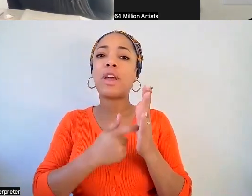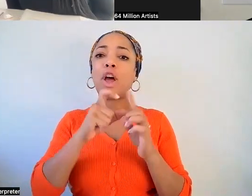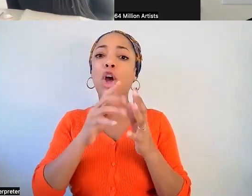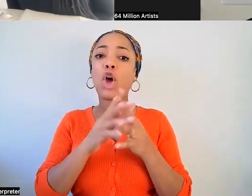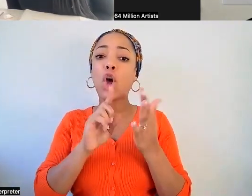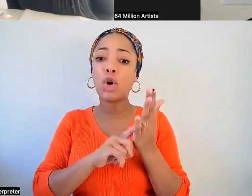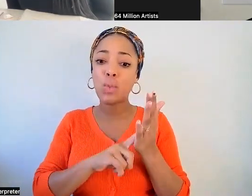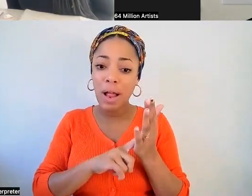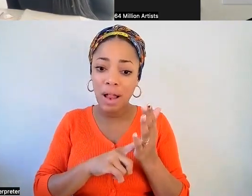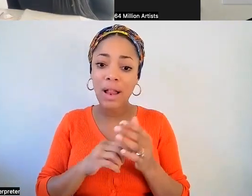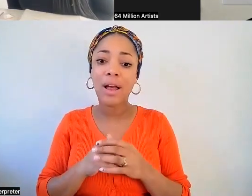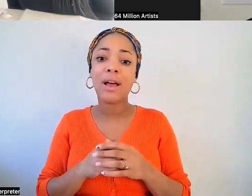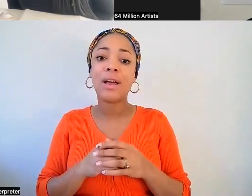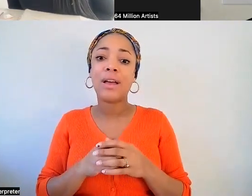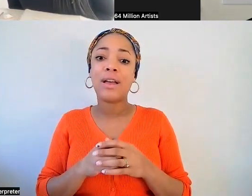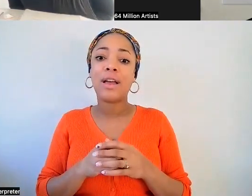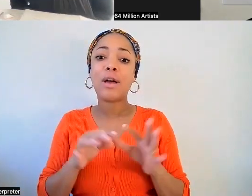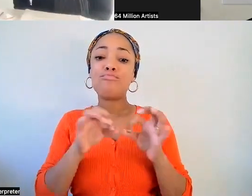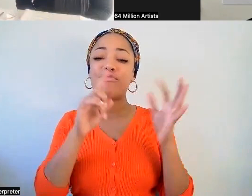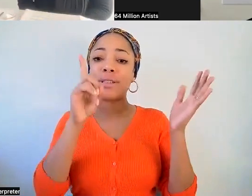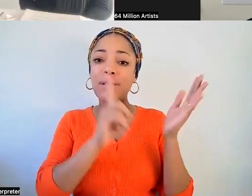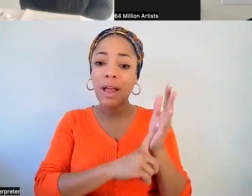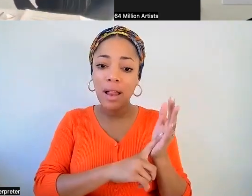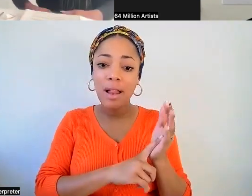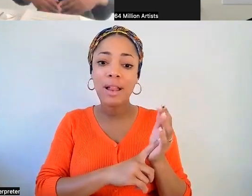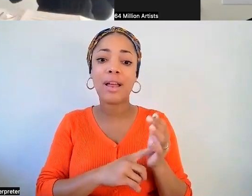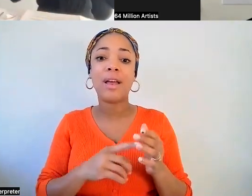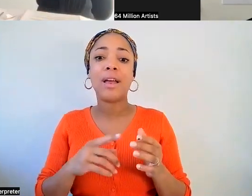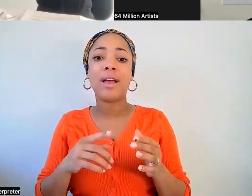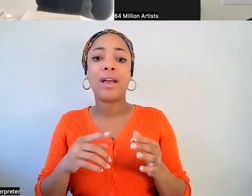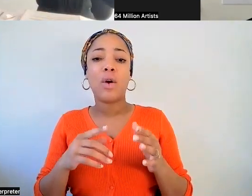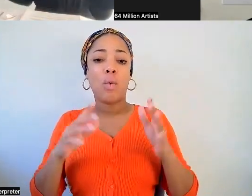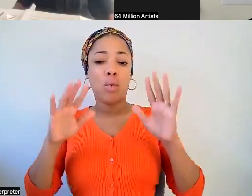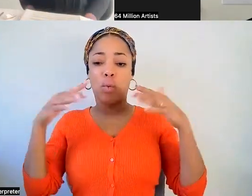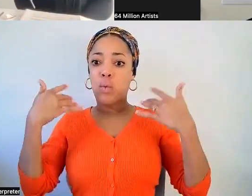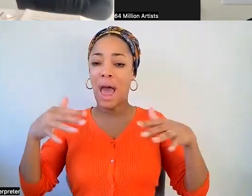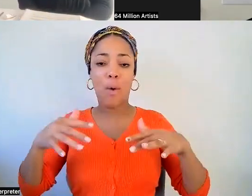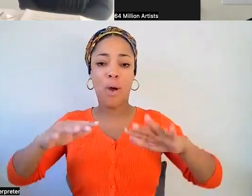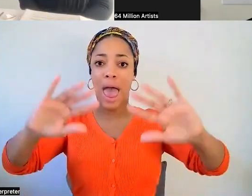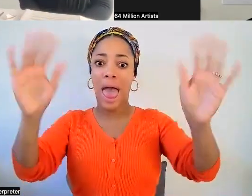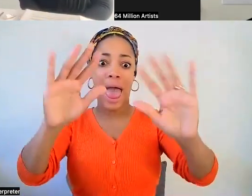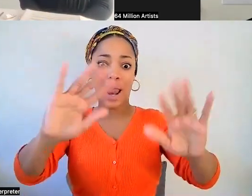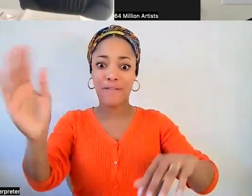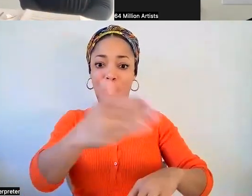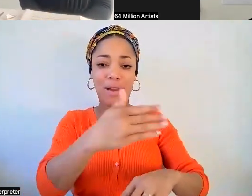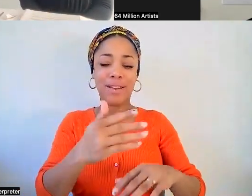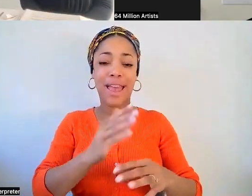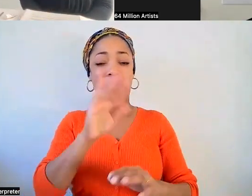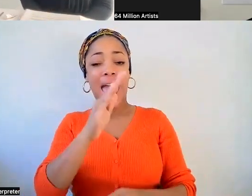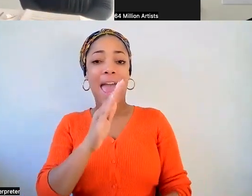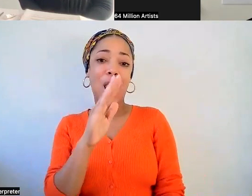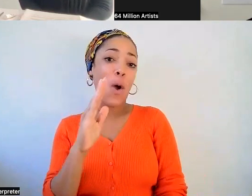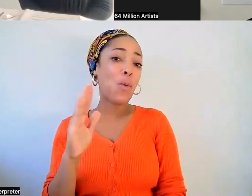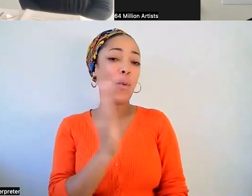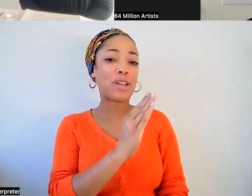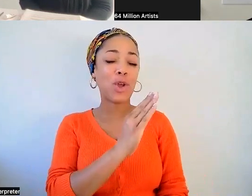run to that. Yeah. The West Coast of Ireland. Oh. Bristol. I feel like I'm at a rave. Hello, everyone. Hello, West Coast of Ireland. I watched a program about